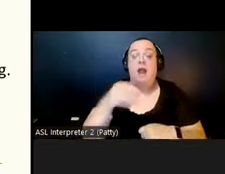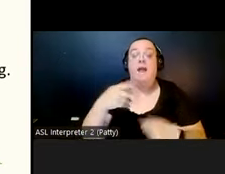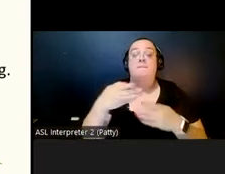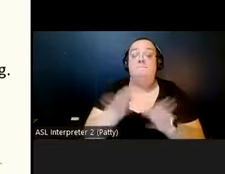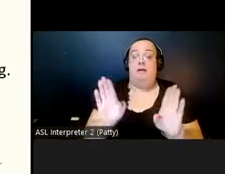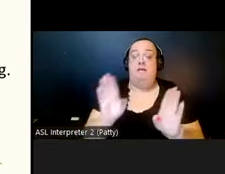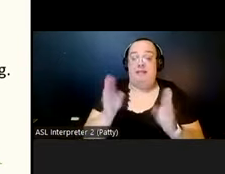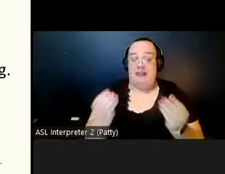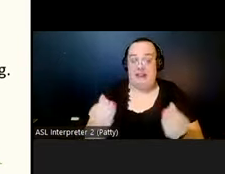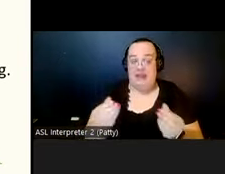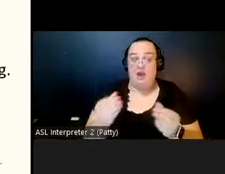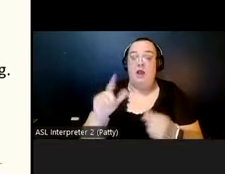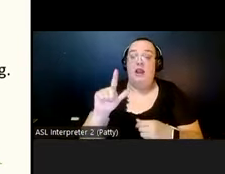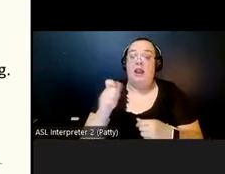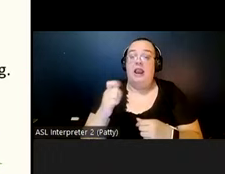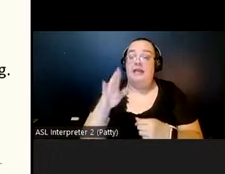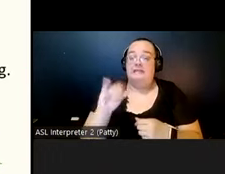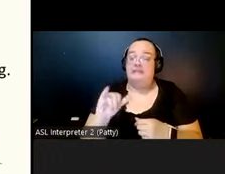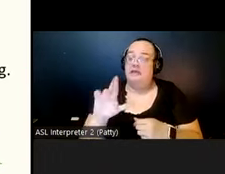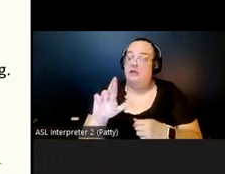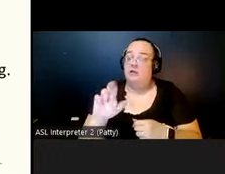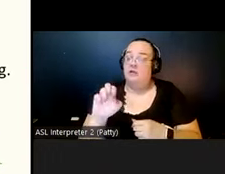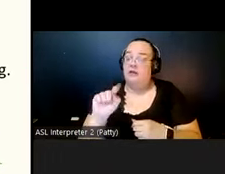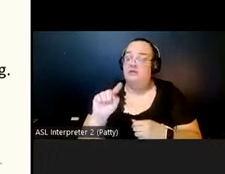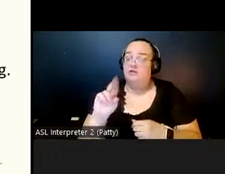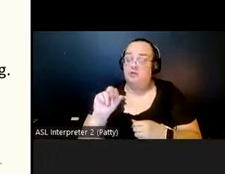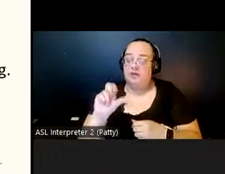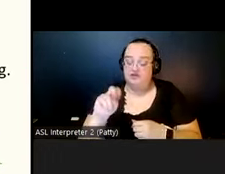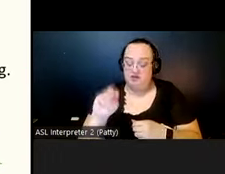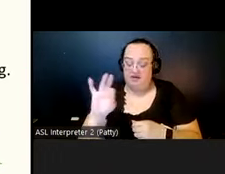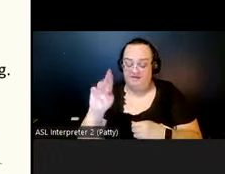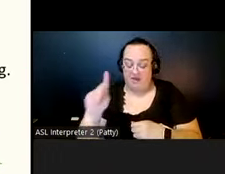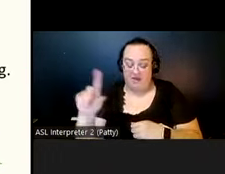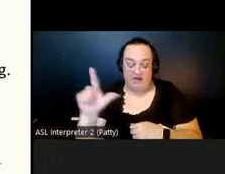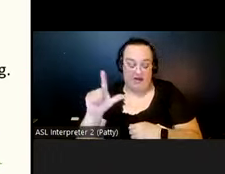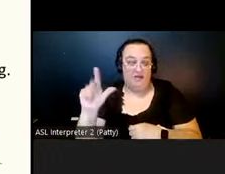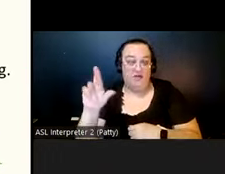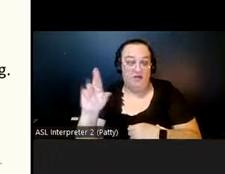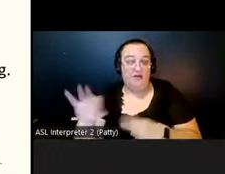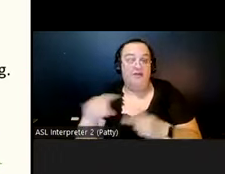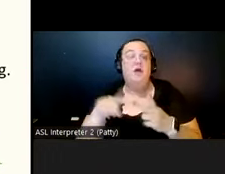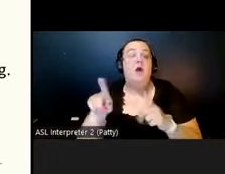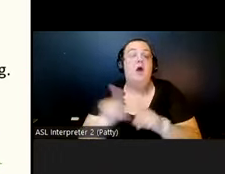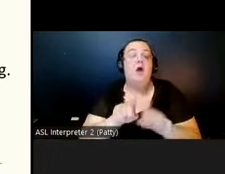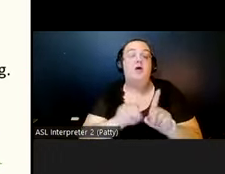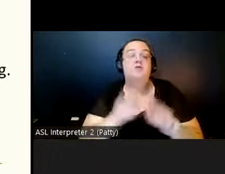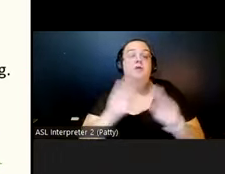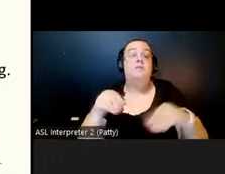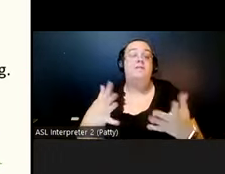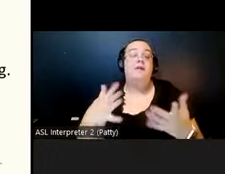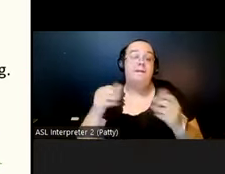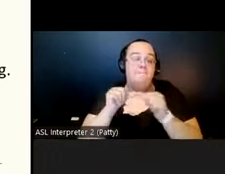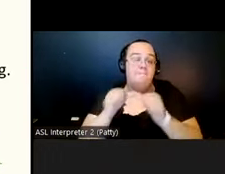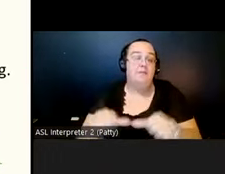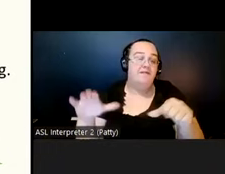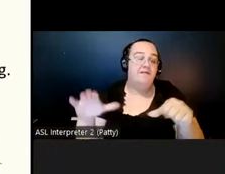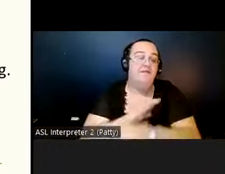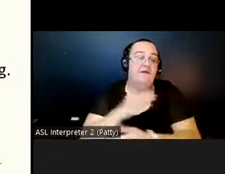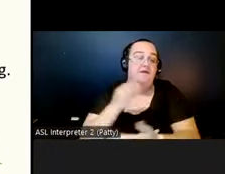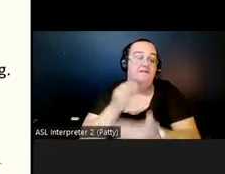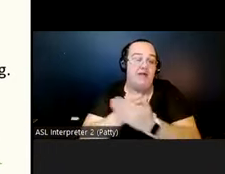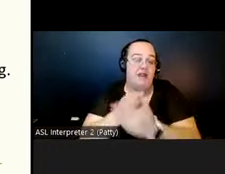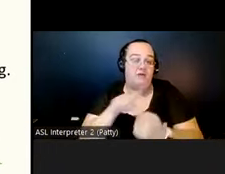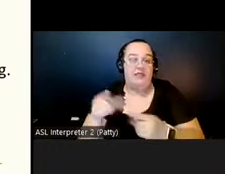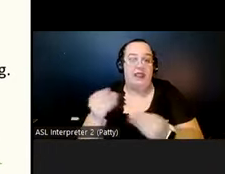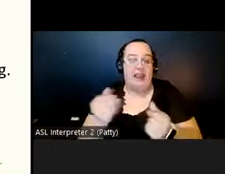Legacy Restoration Fund, and it also provided permanent and full funding to the Land and Water Conservation Fund. We're going